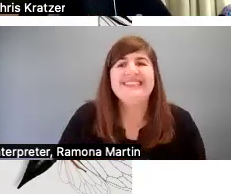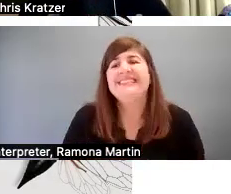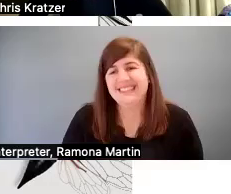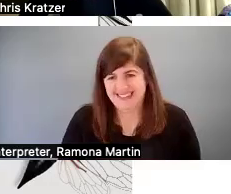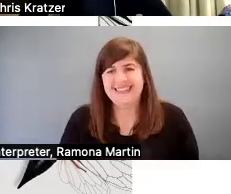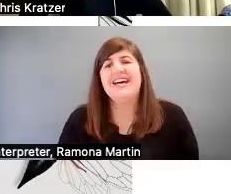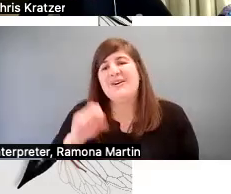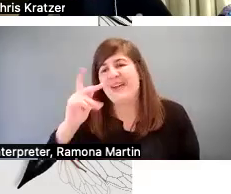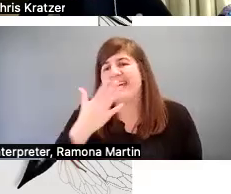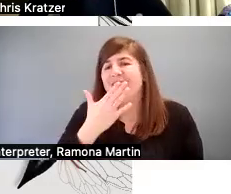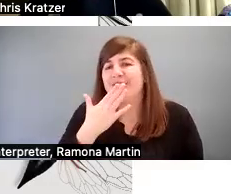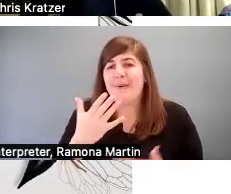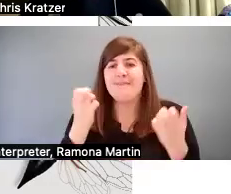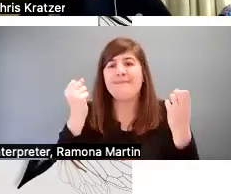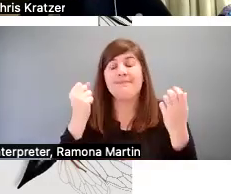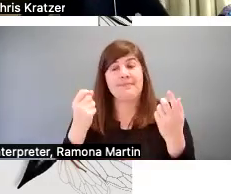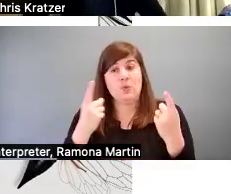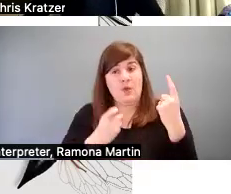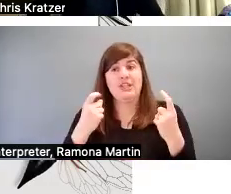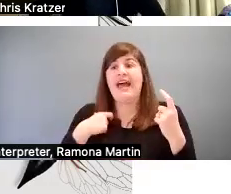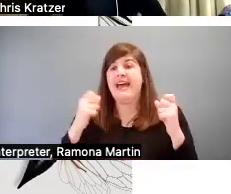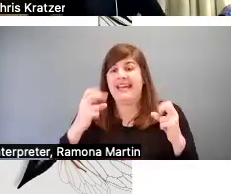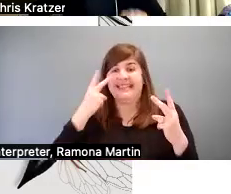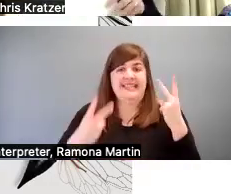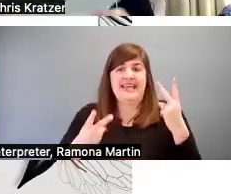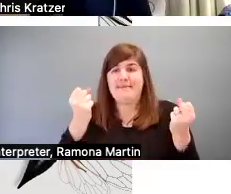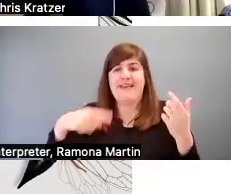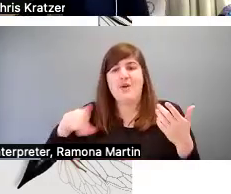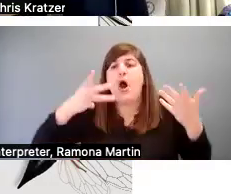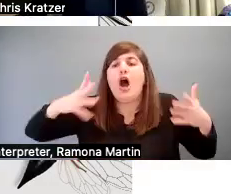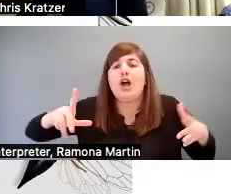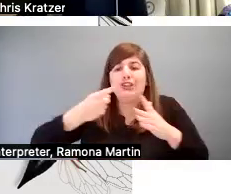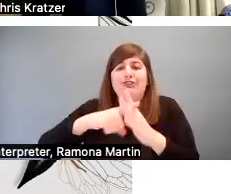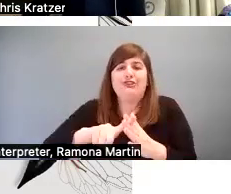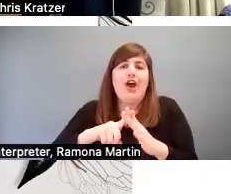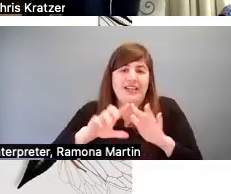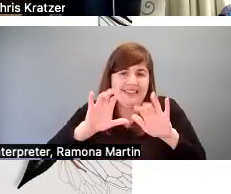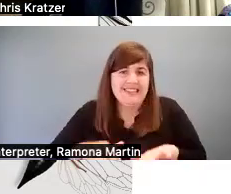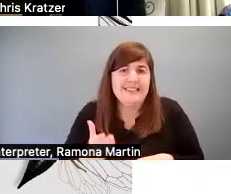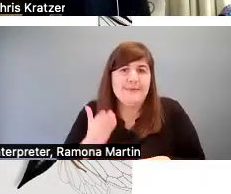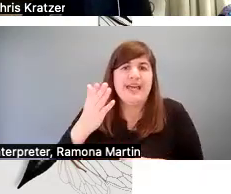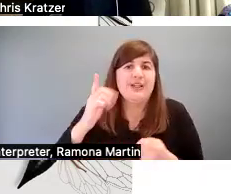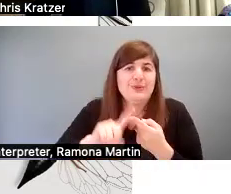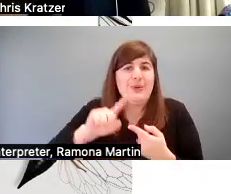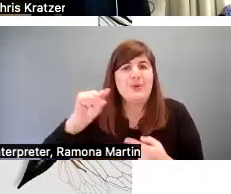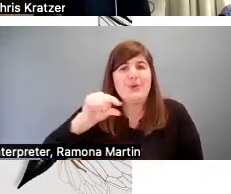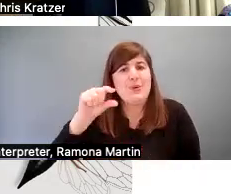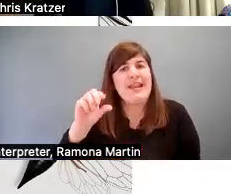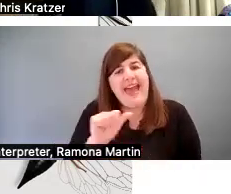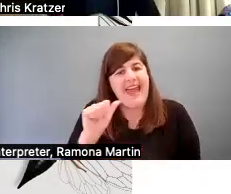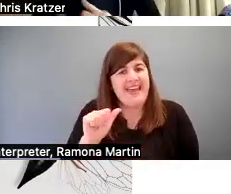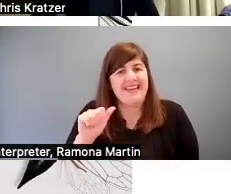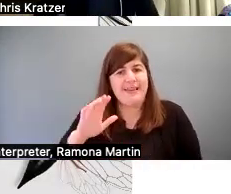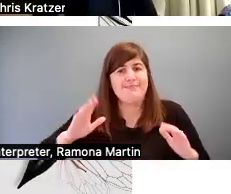so much. Everyone, if you have questions, I can see a lot of you have already started doing this, but submit them to the Q&A. It's at the bottom of your